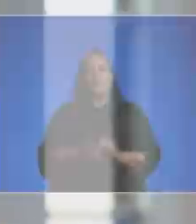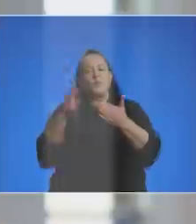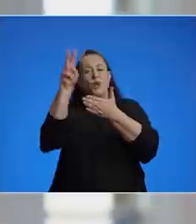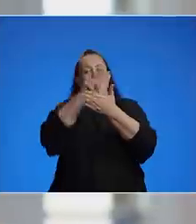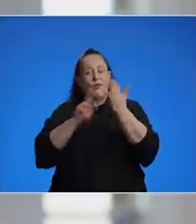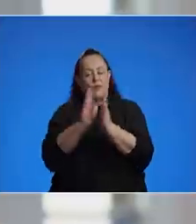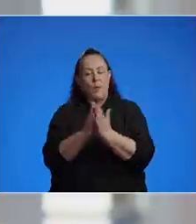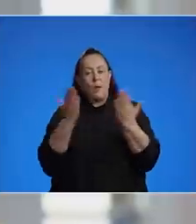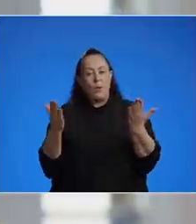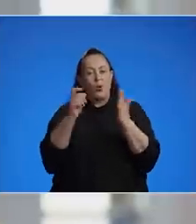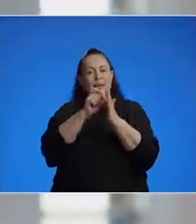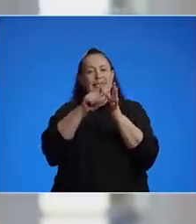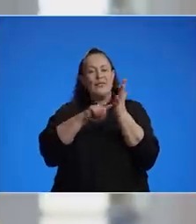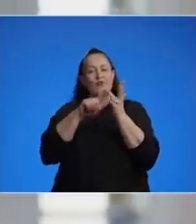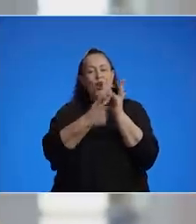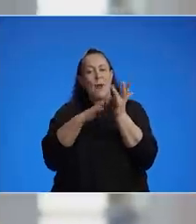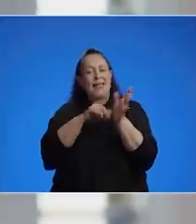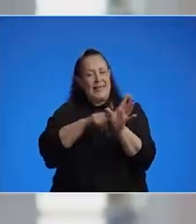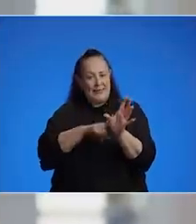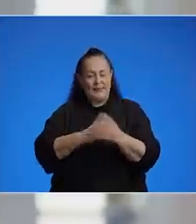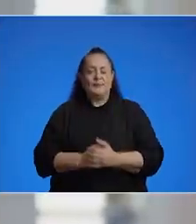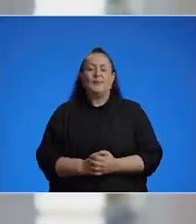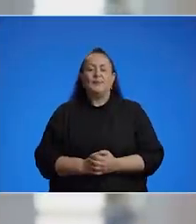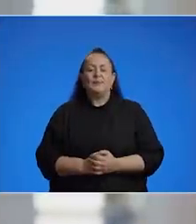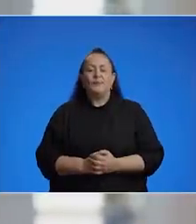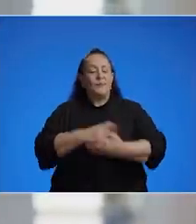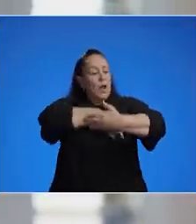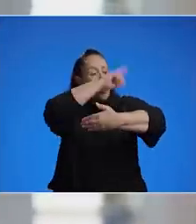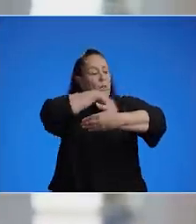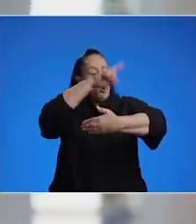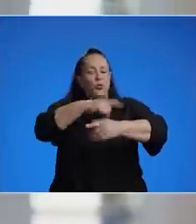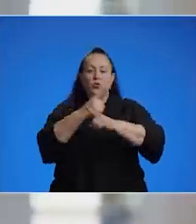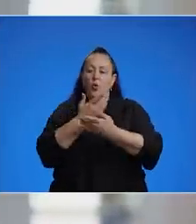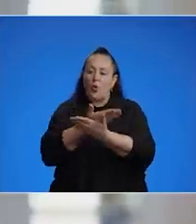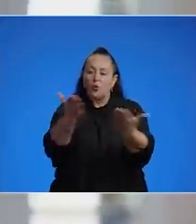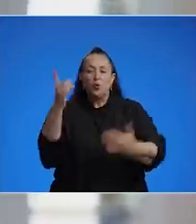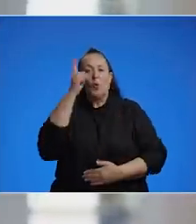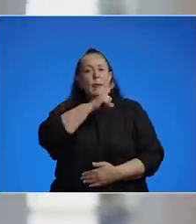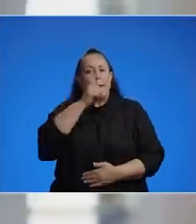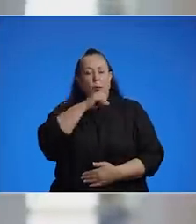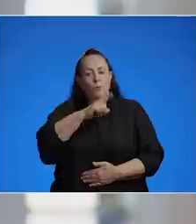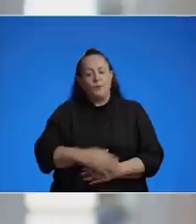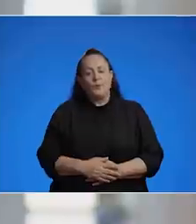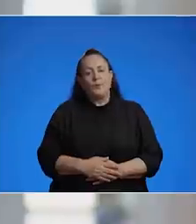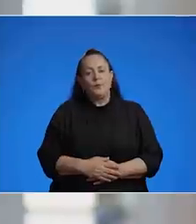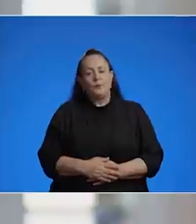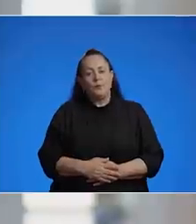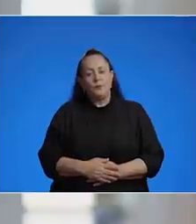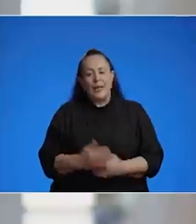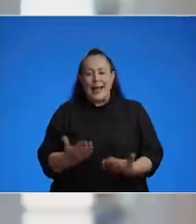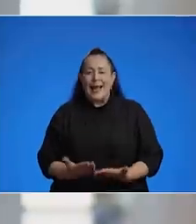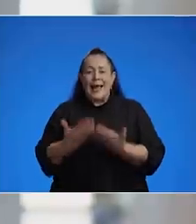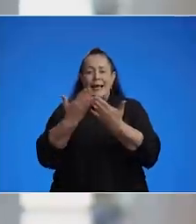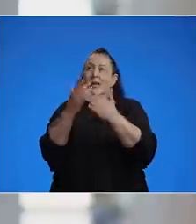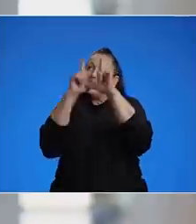A reading from the book of Deuteronomy. Moses said to the people, If you fear the Lord, your God,